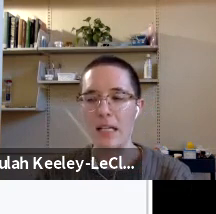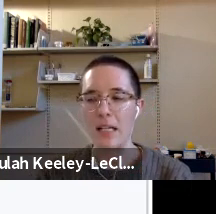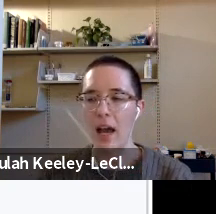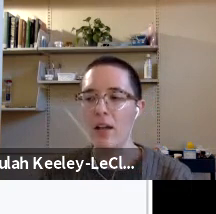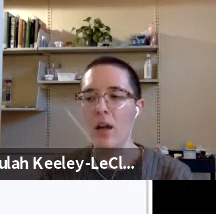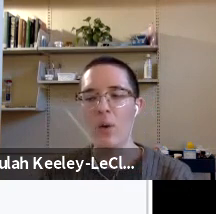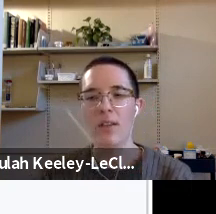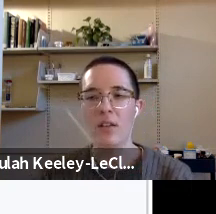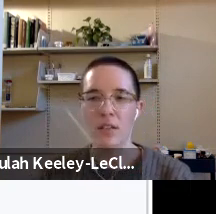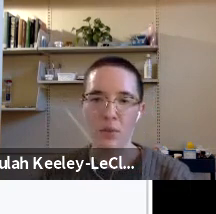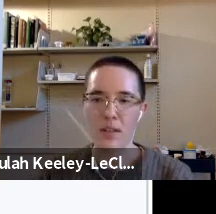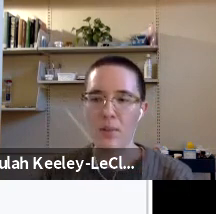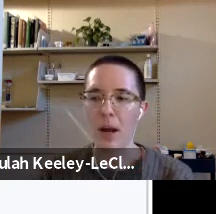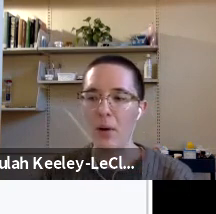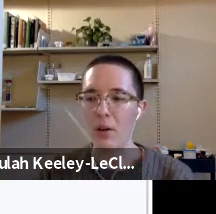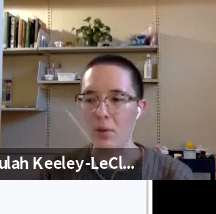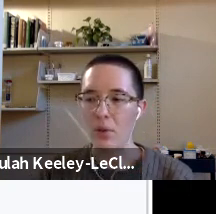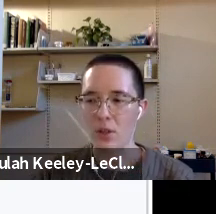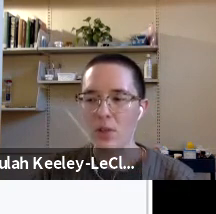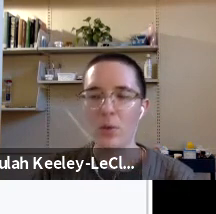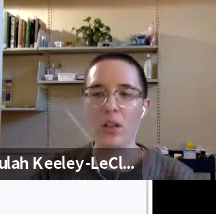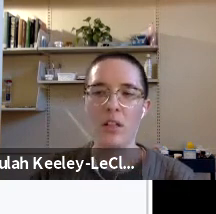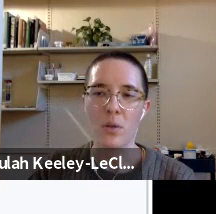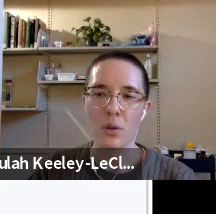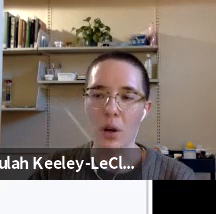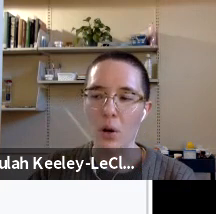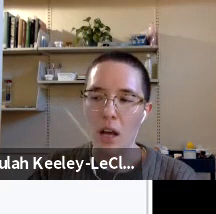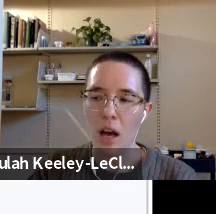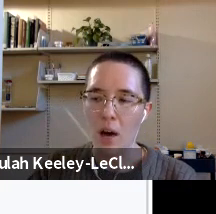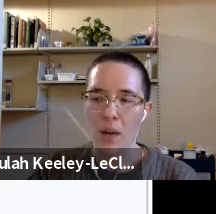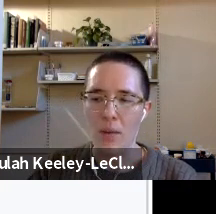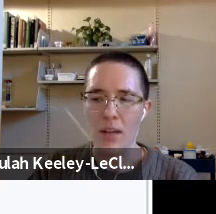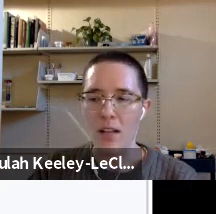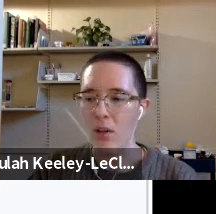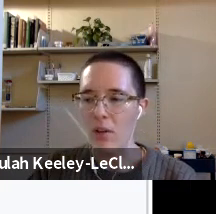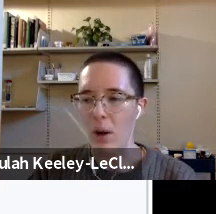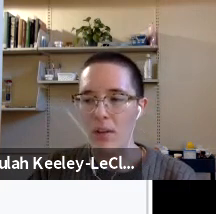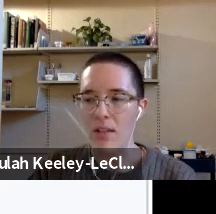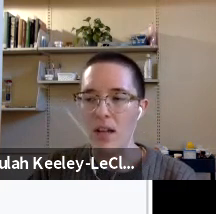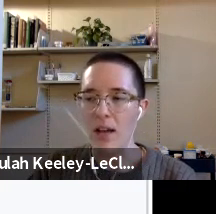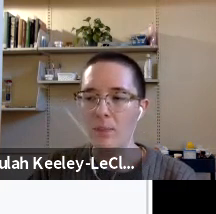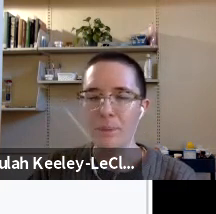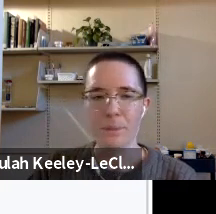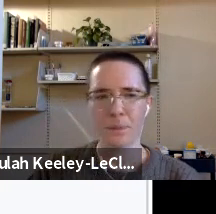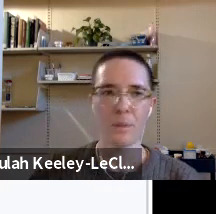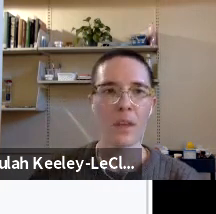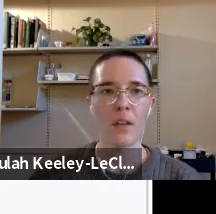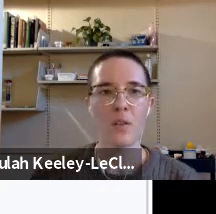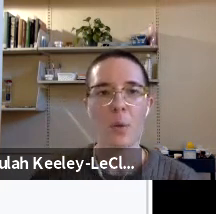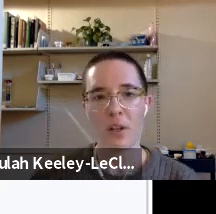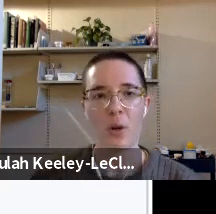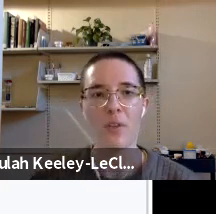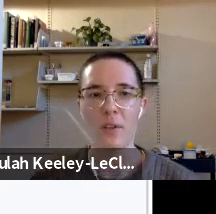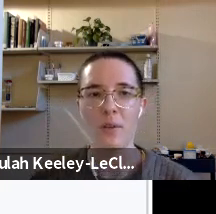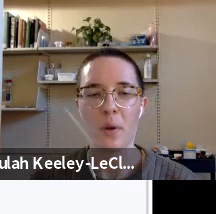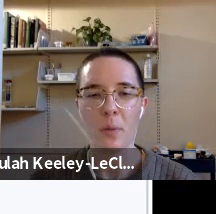by 1910, whereas Yale's influence and power through the forestry school continued to grow and maintains a lot of prominence today.